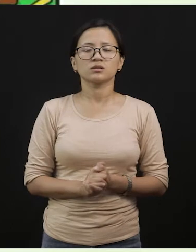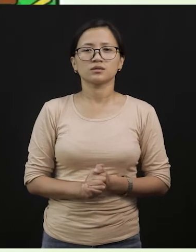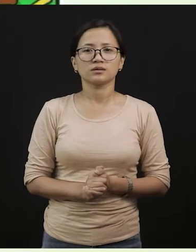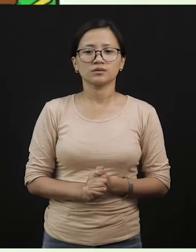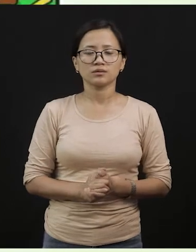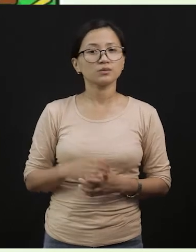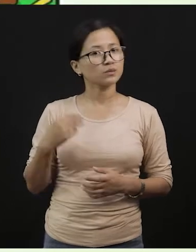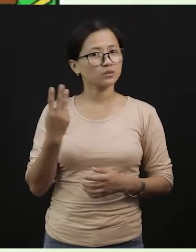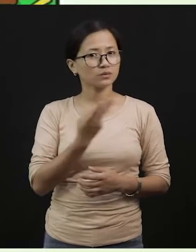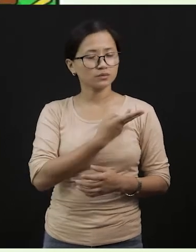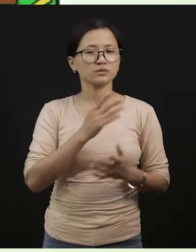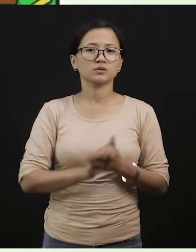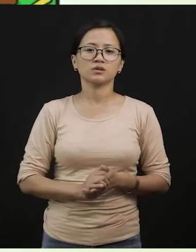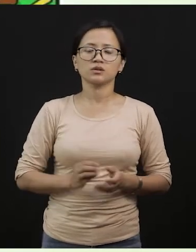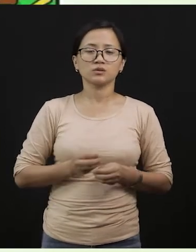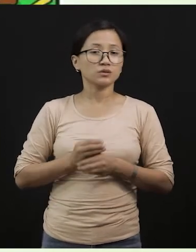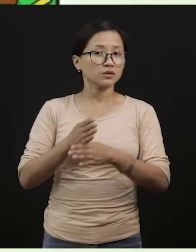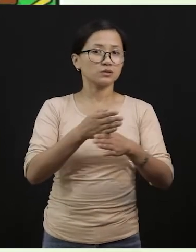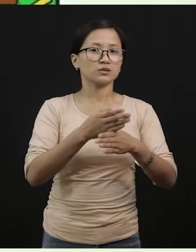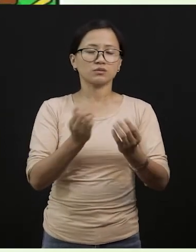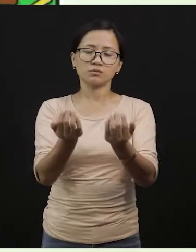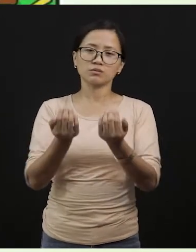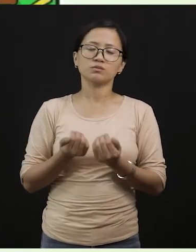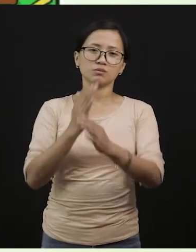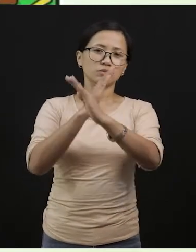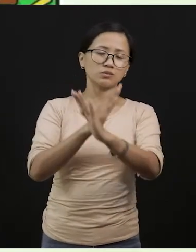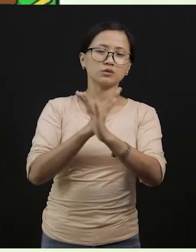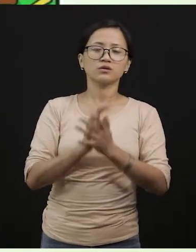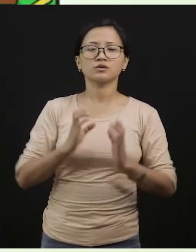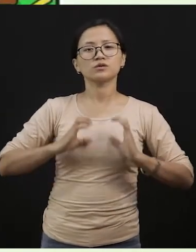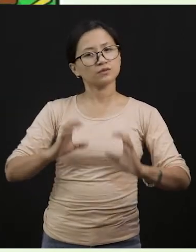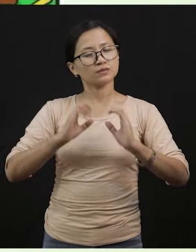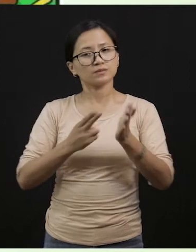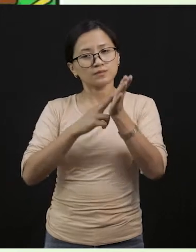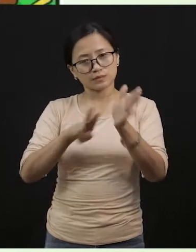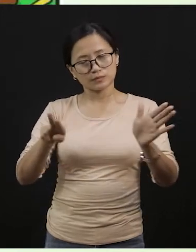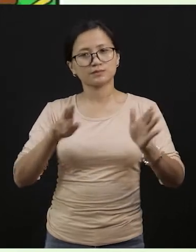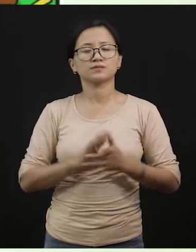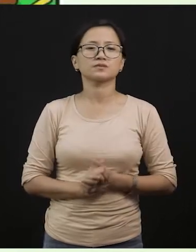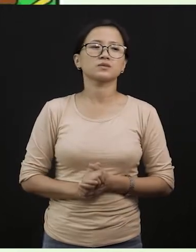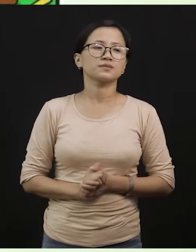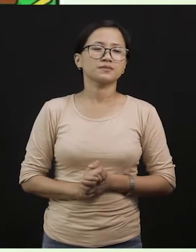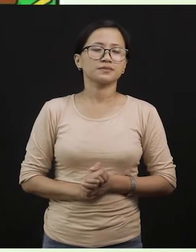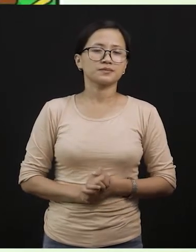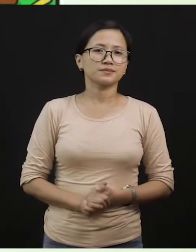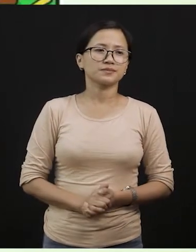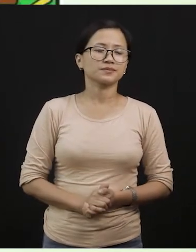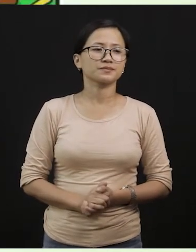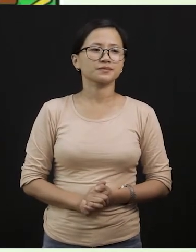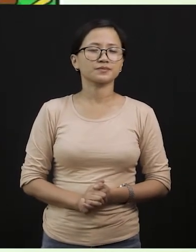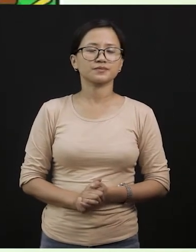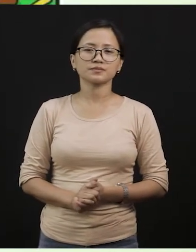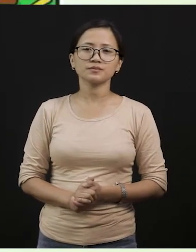that we can contribute to protect and care for nature. So this is how we can care for nature,